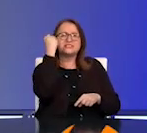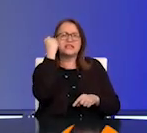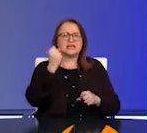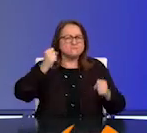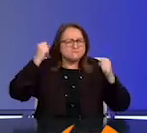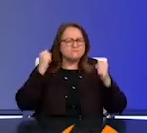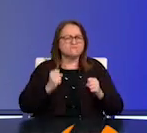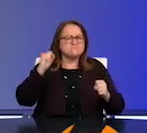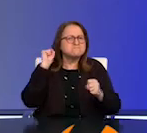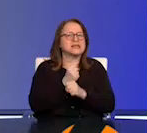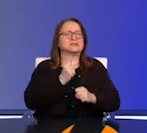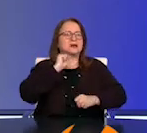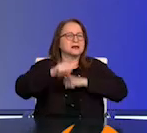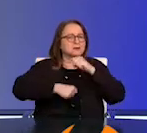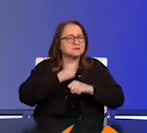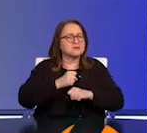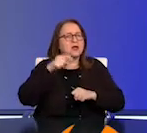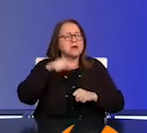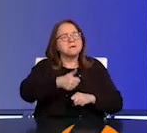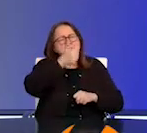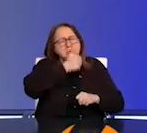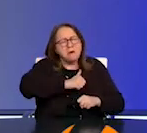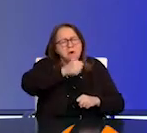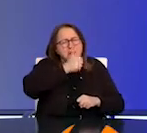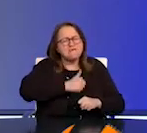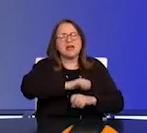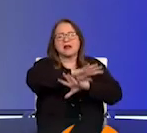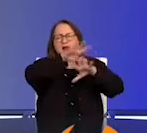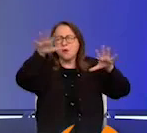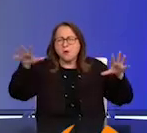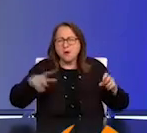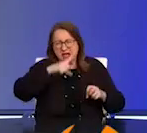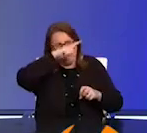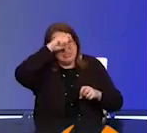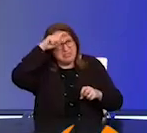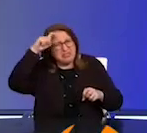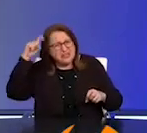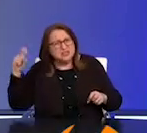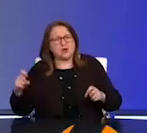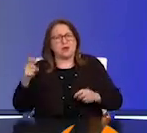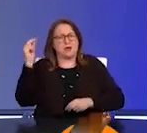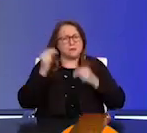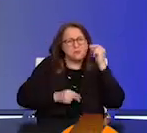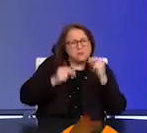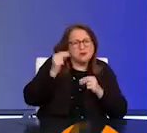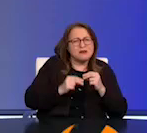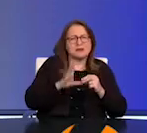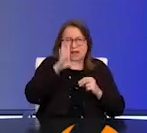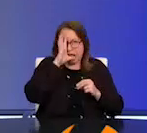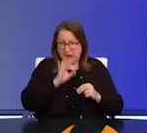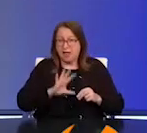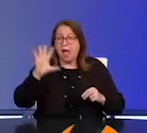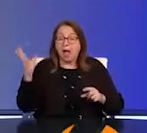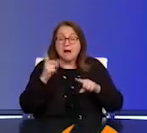terrible suffering and against overwhelming odds, independence could never have been